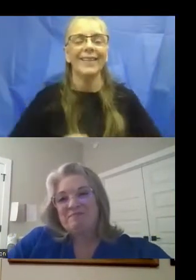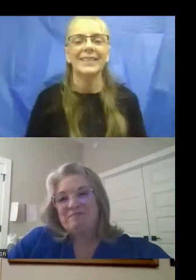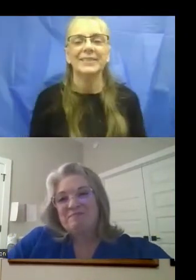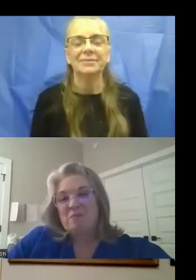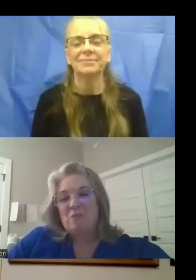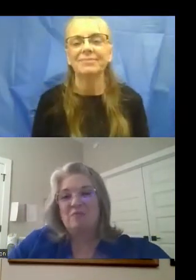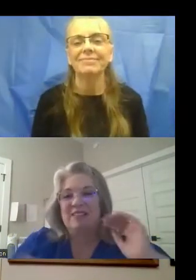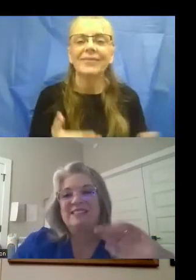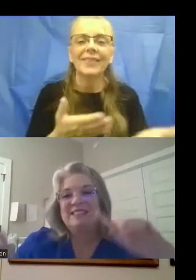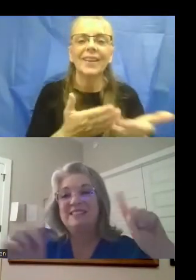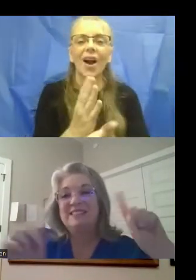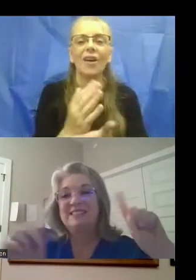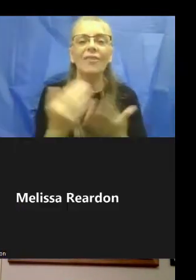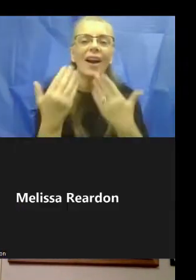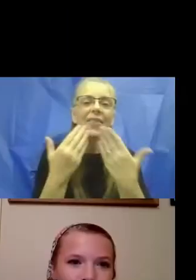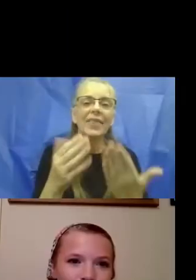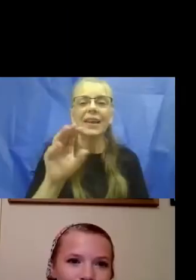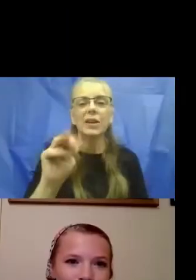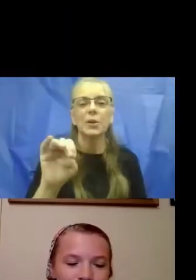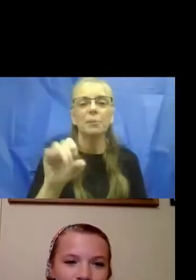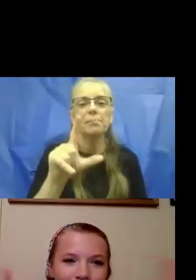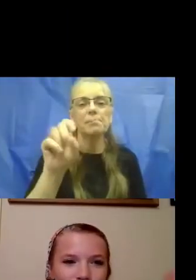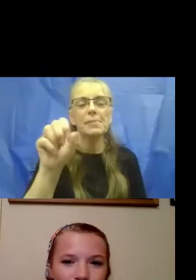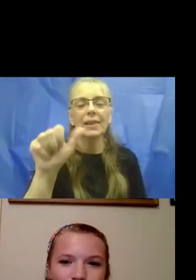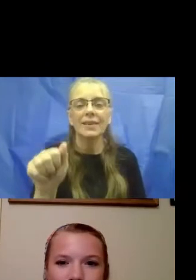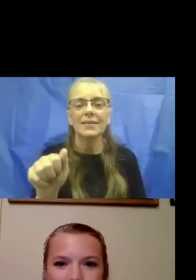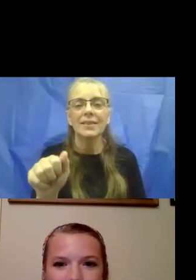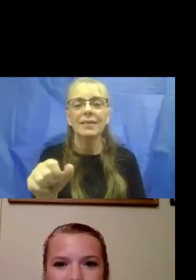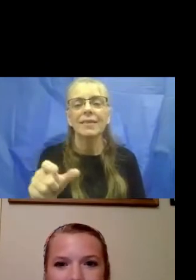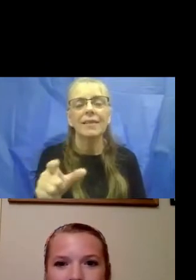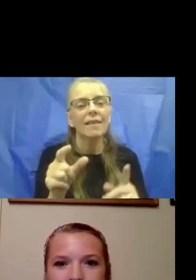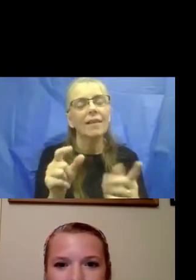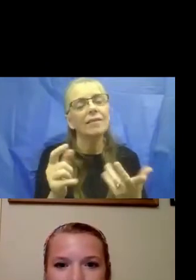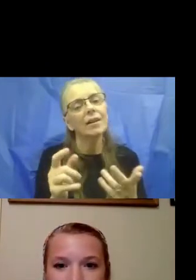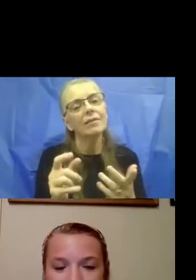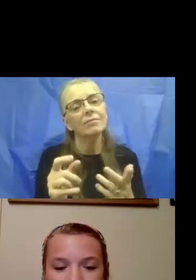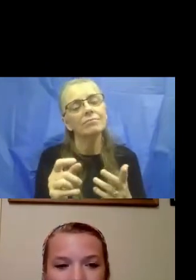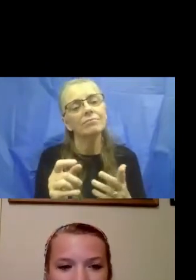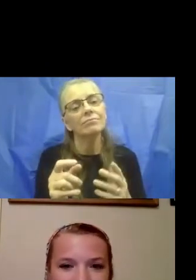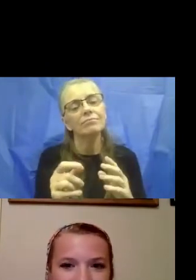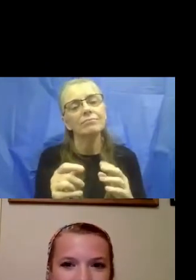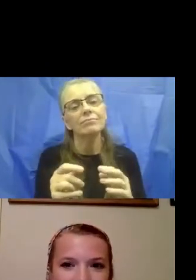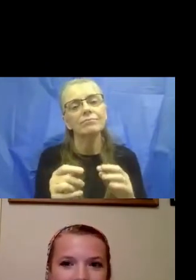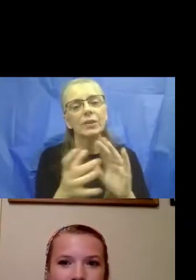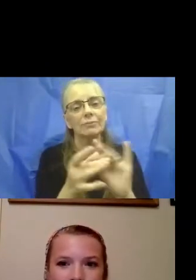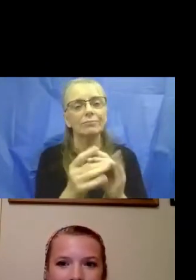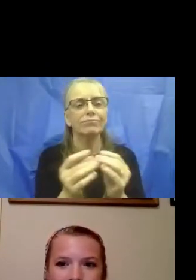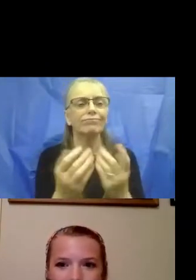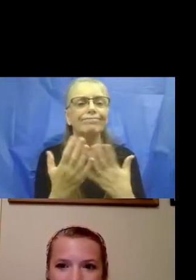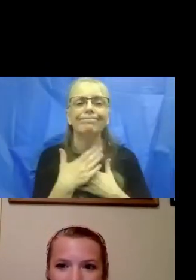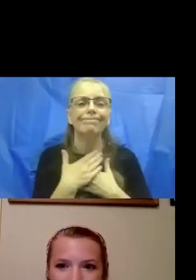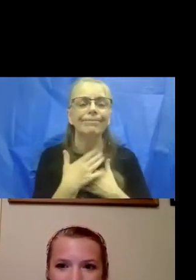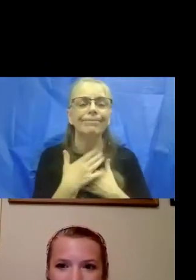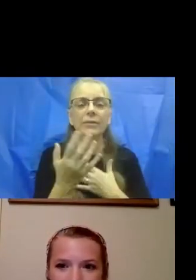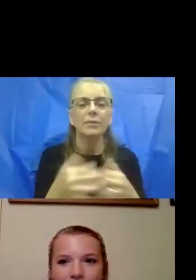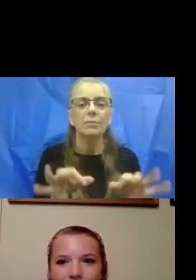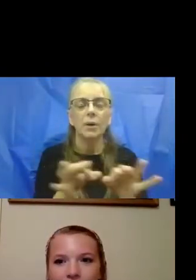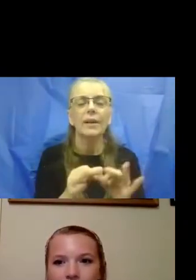All right. Thank you, Melissa. Those words meant the world. Hi, everyone. My name is